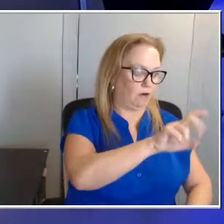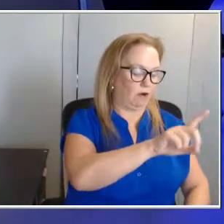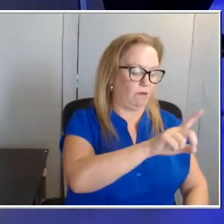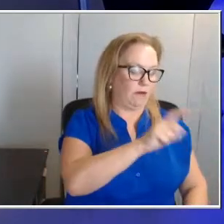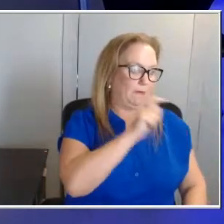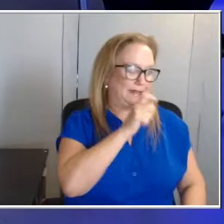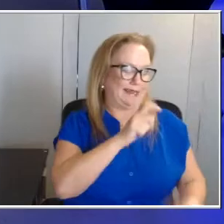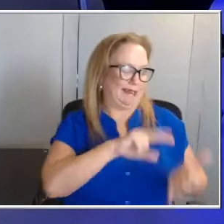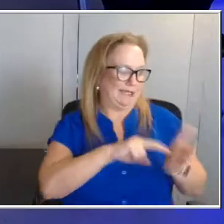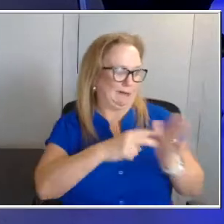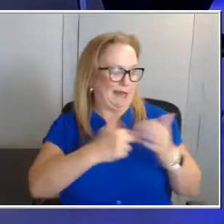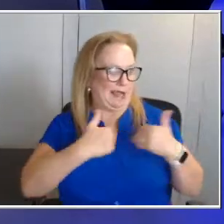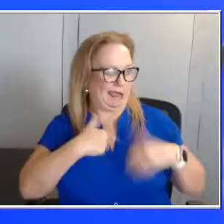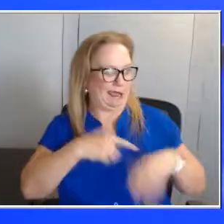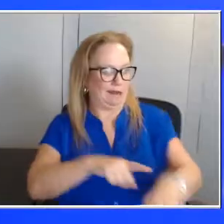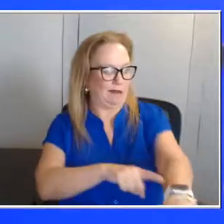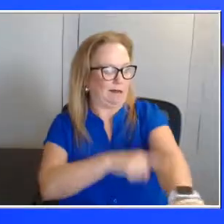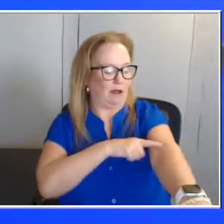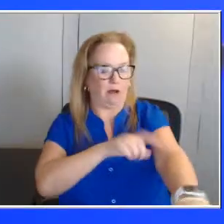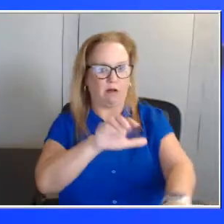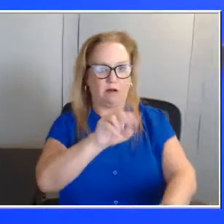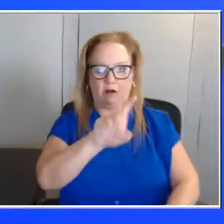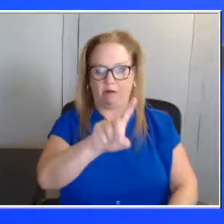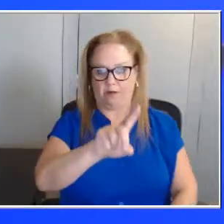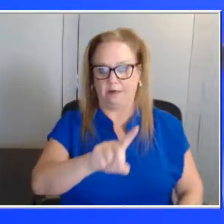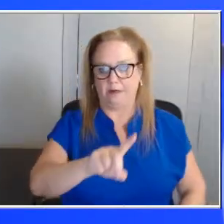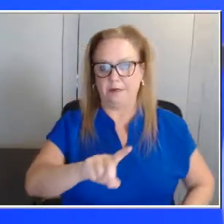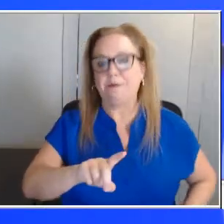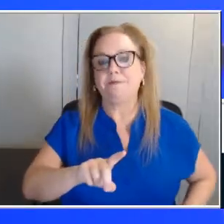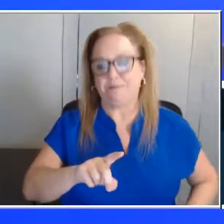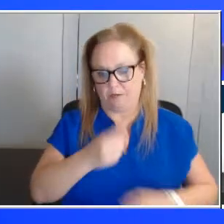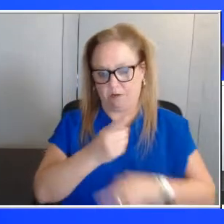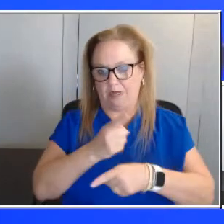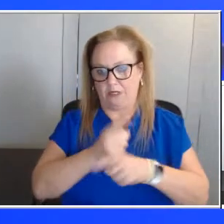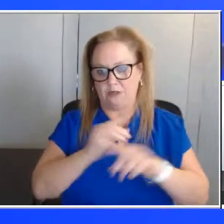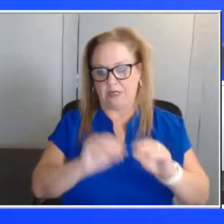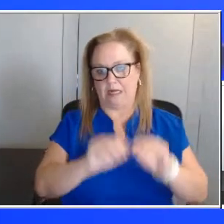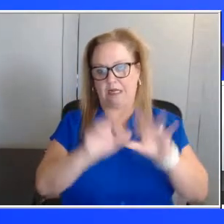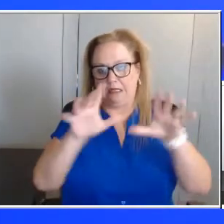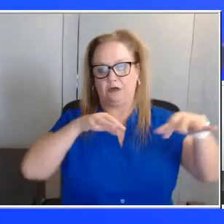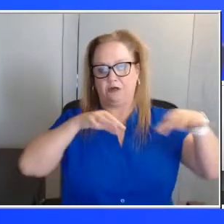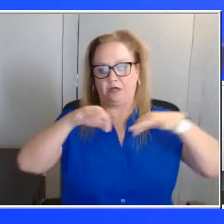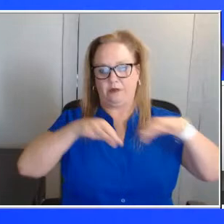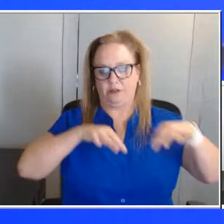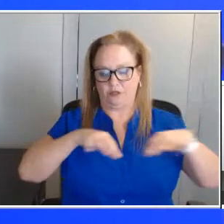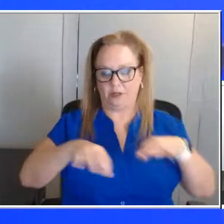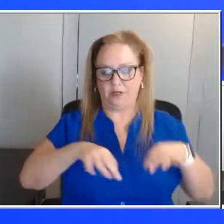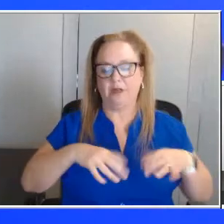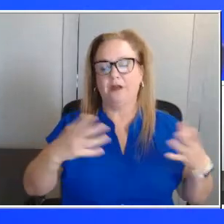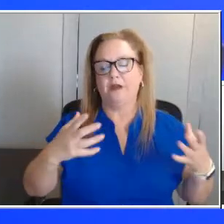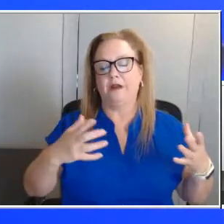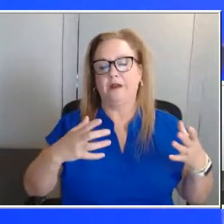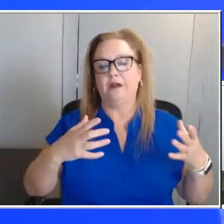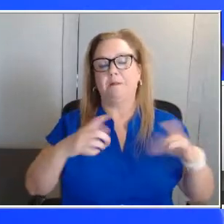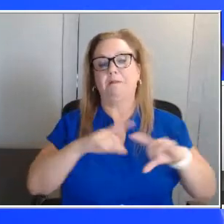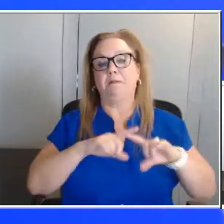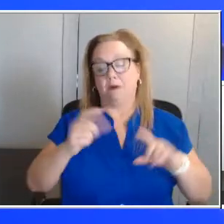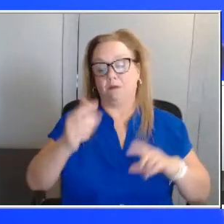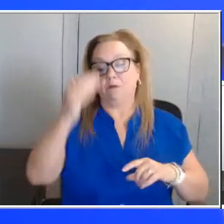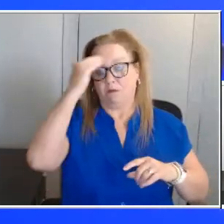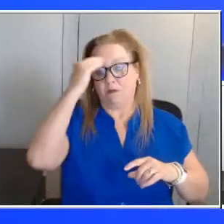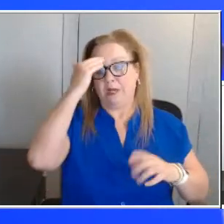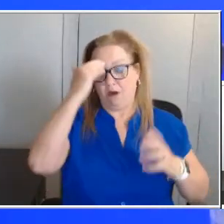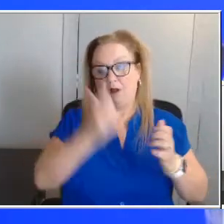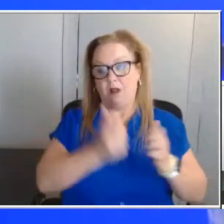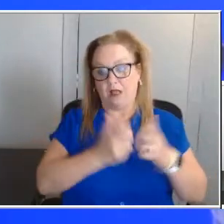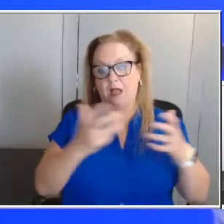COVID. No, it's true. So there's not, like you said, there's not a clear definition or clear diagnostic criteria, but we do know quite a bit about this,